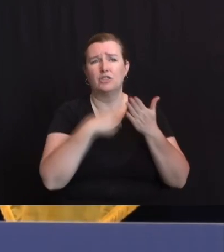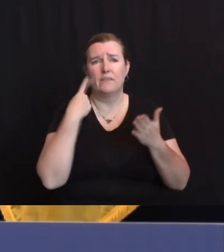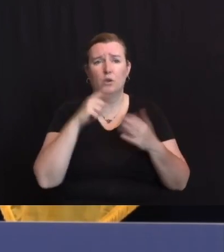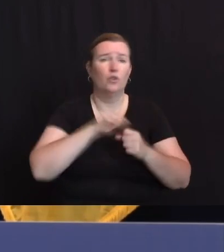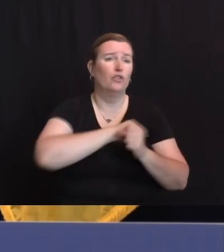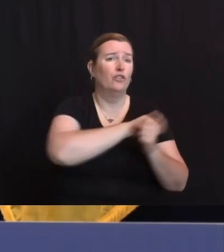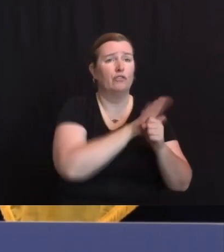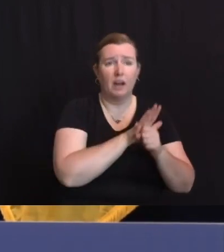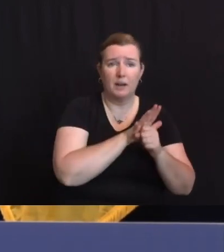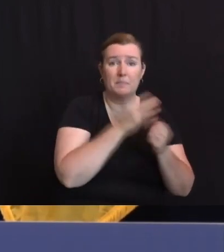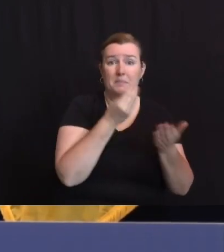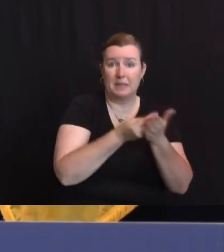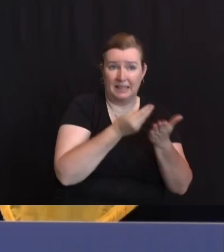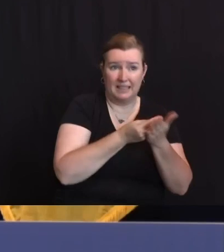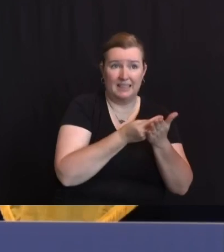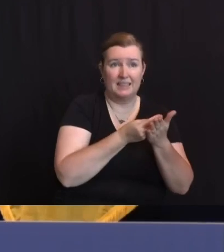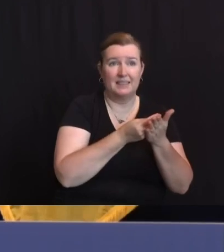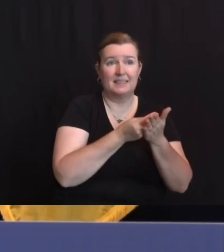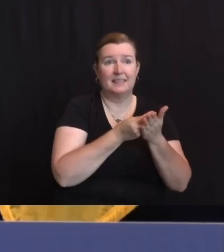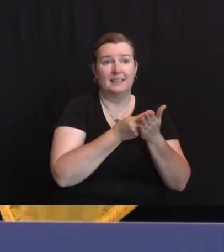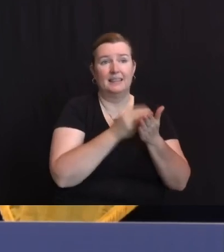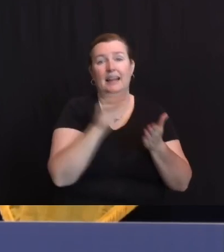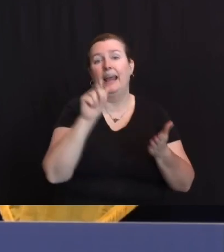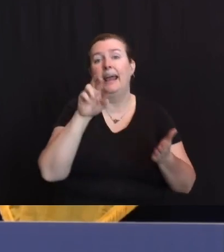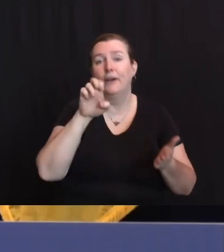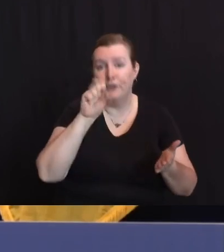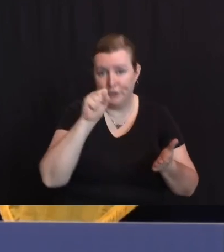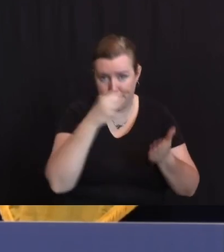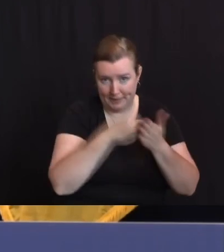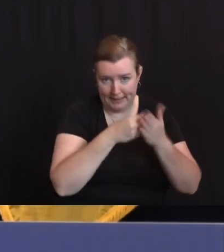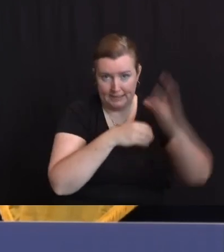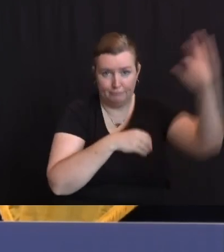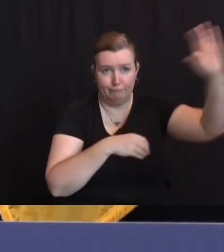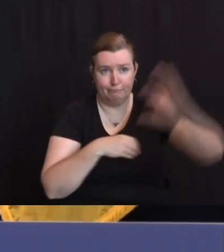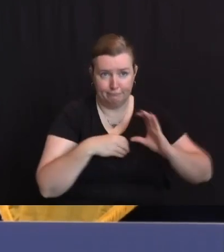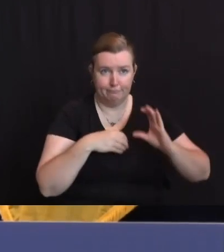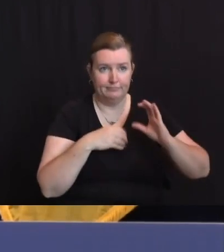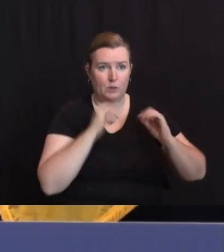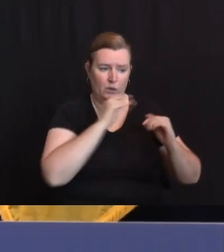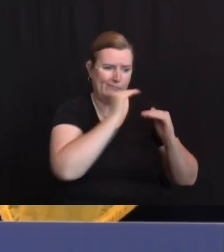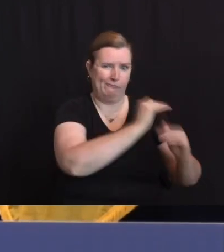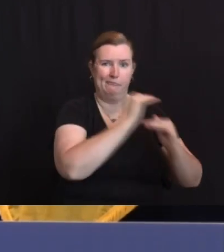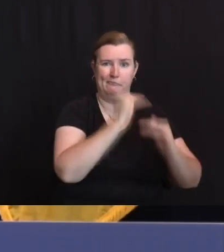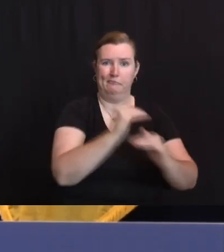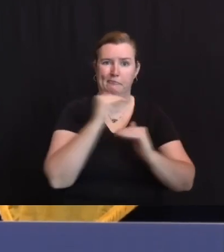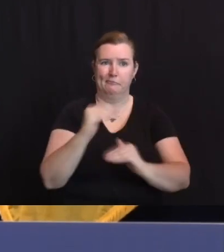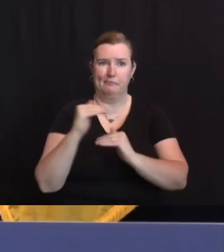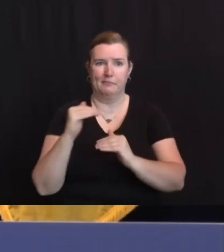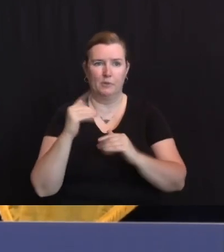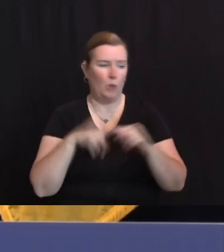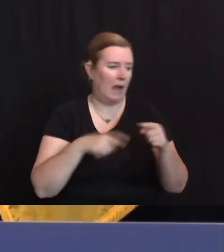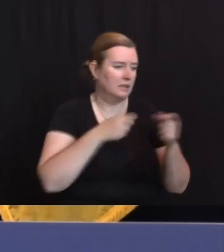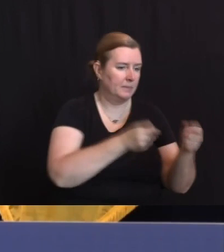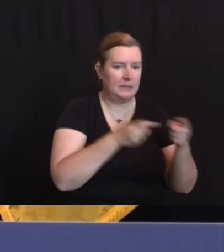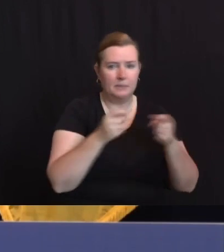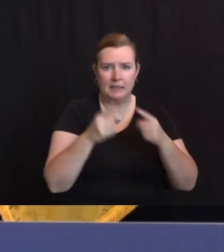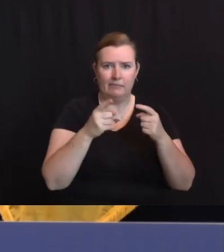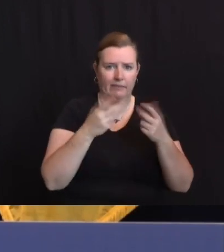money, were in fact restrictions or methodologies on how that money could be